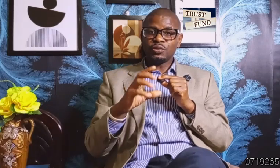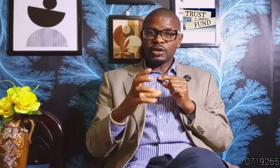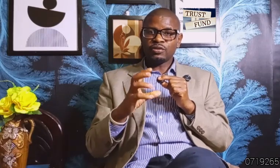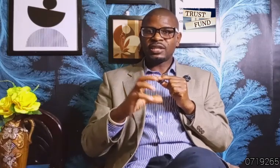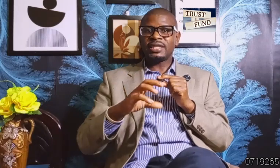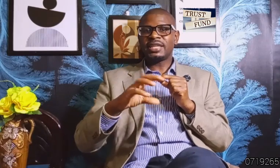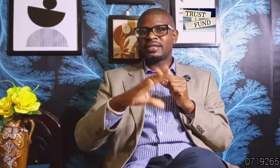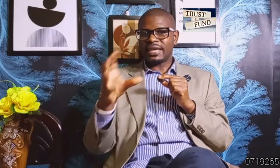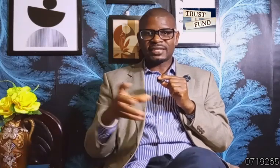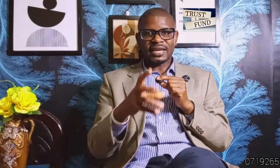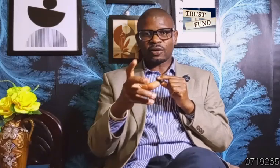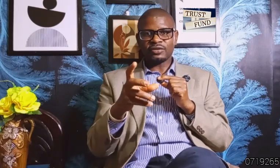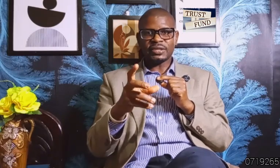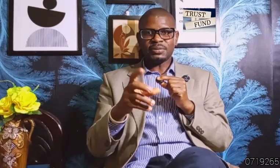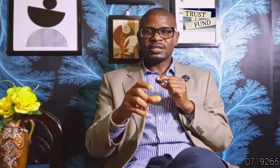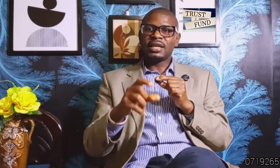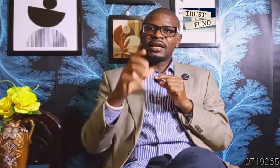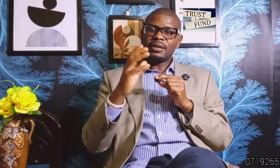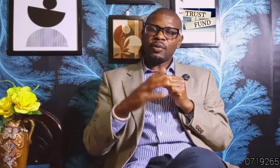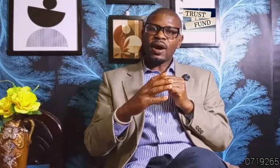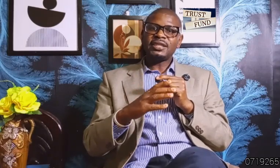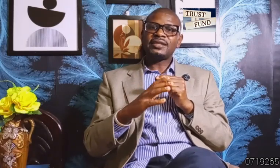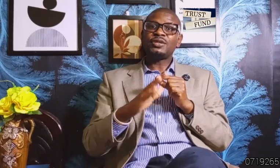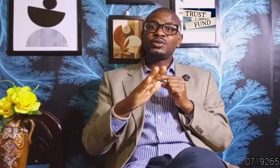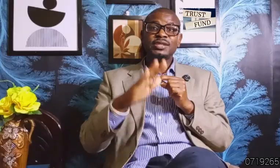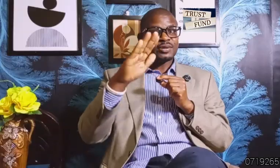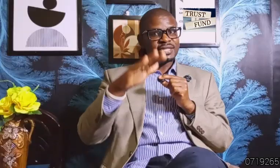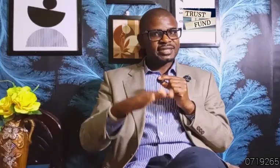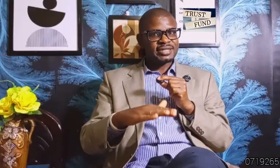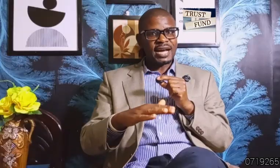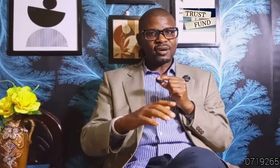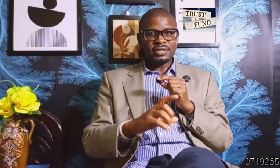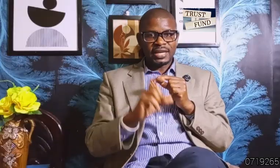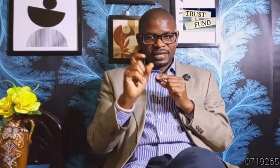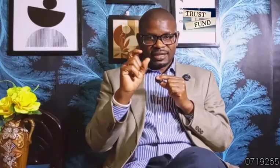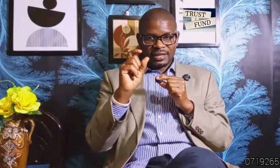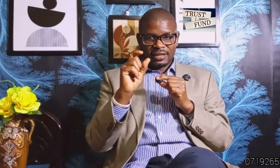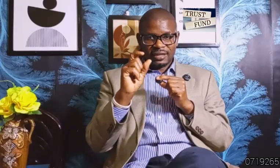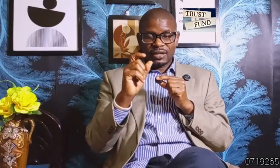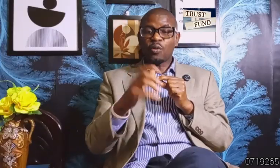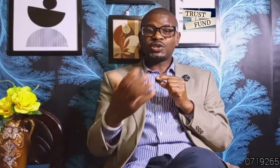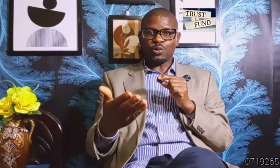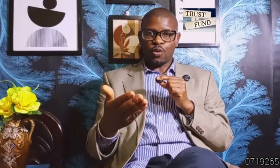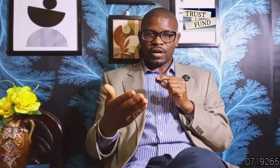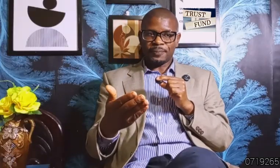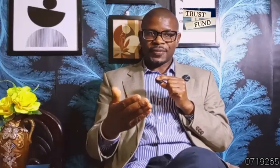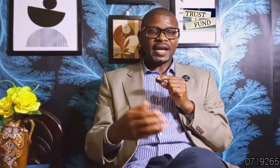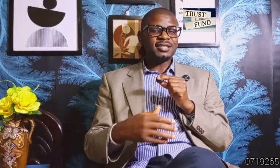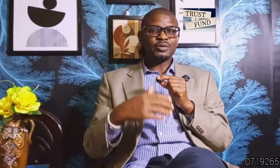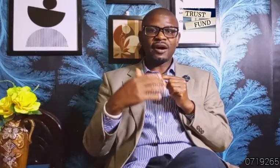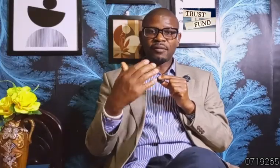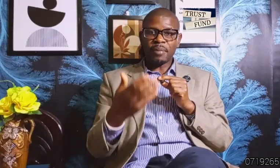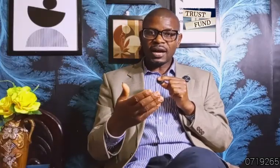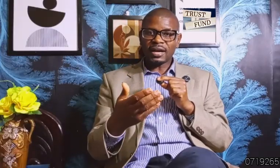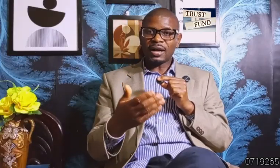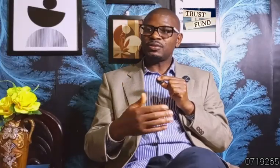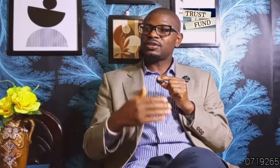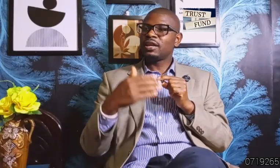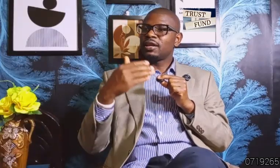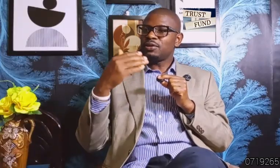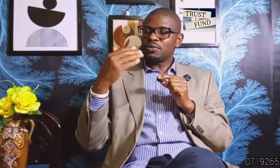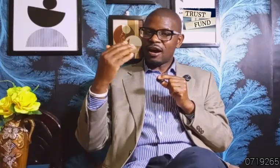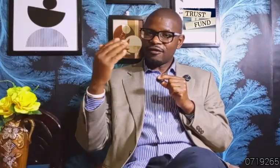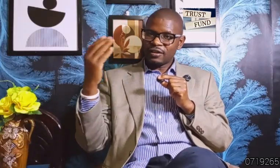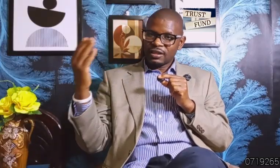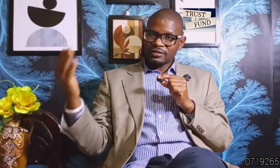may not really get the entire concept, number one is that you need to list down what you own. That is, you have a bank